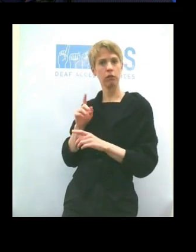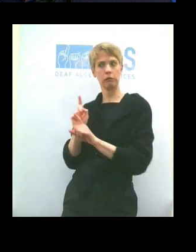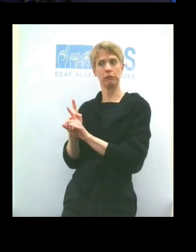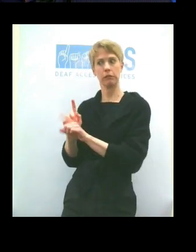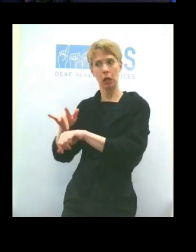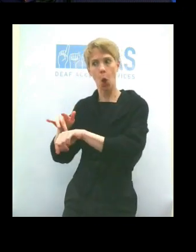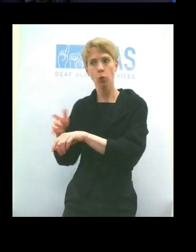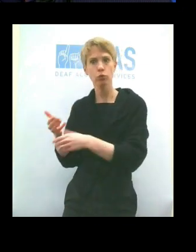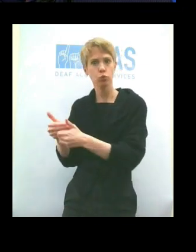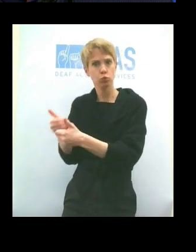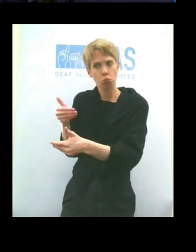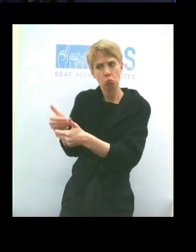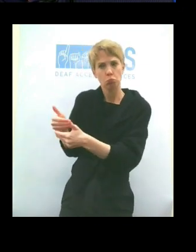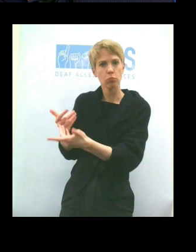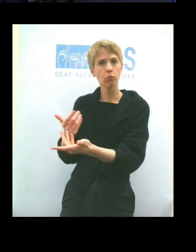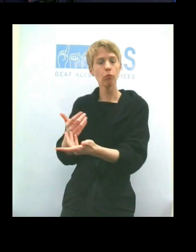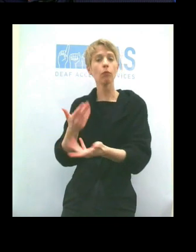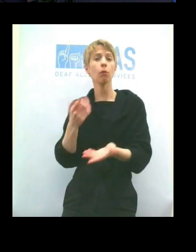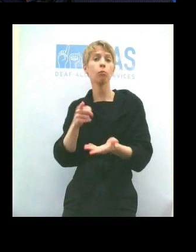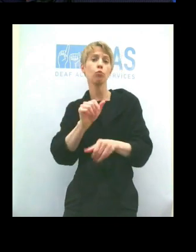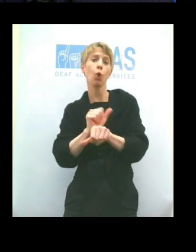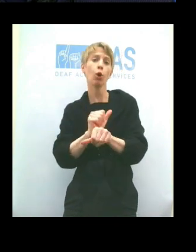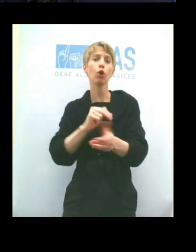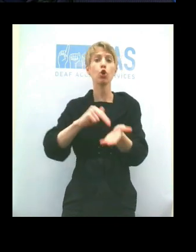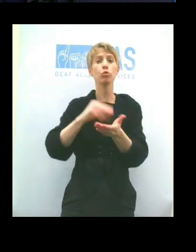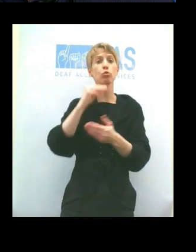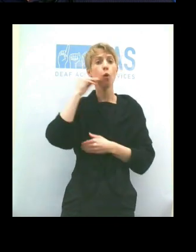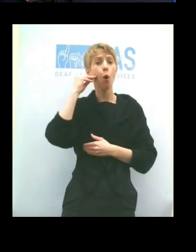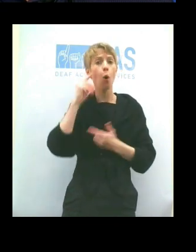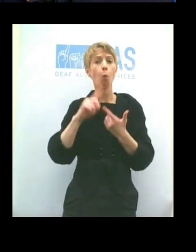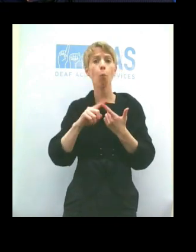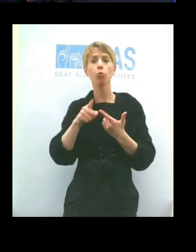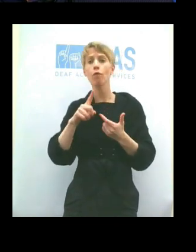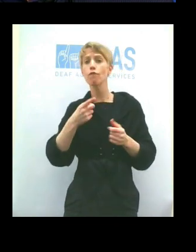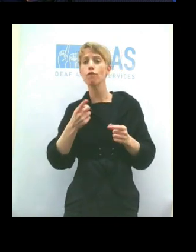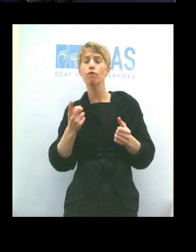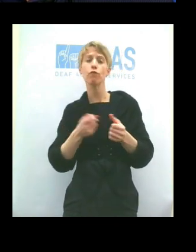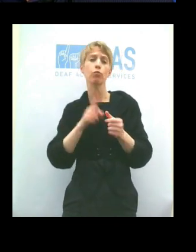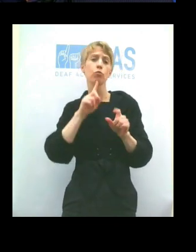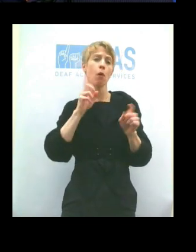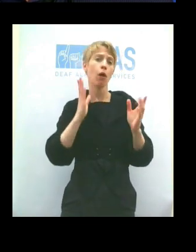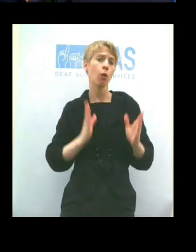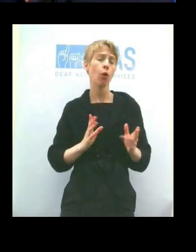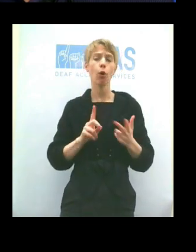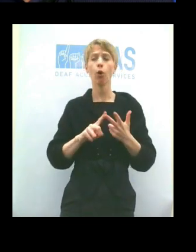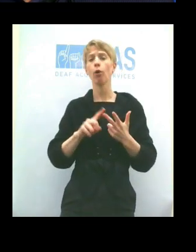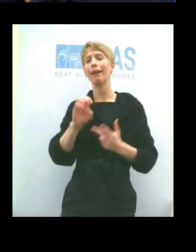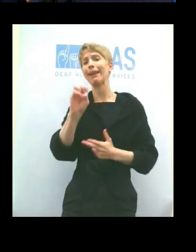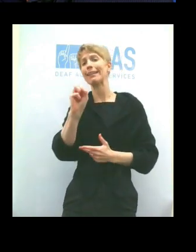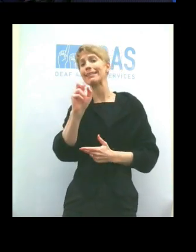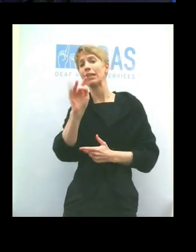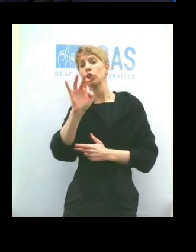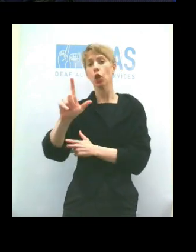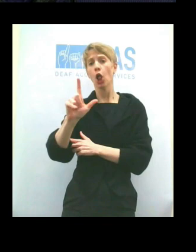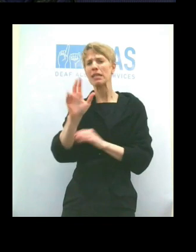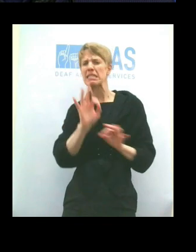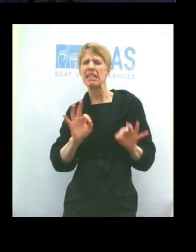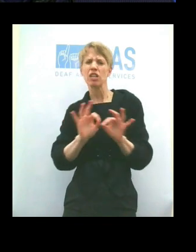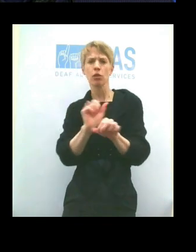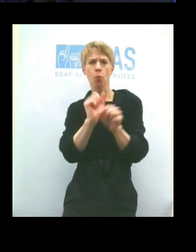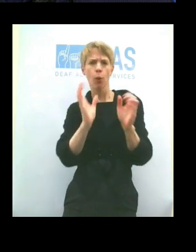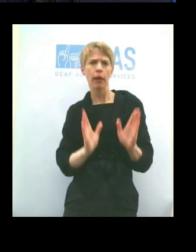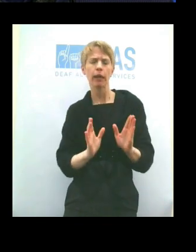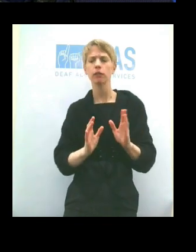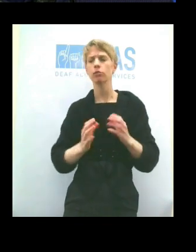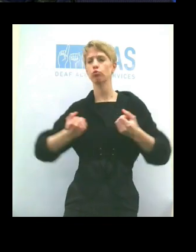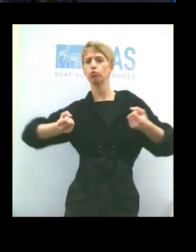healthcare worker, nursing home employee, first responder, essential employees who interact with the public, truck driver. So